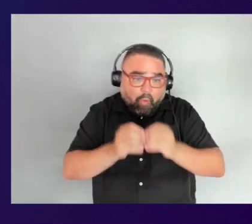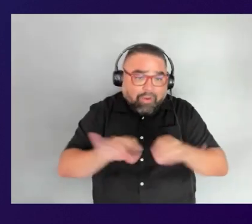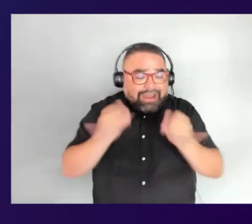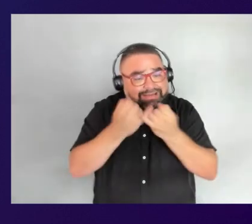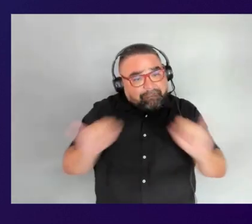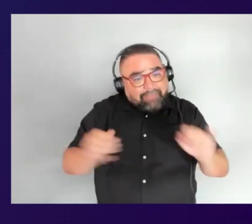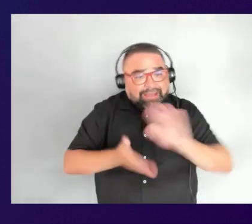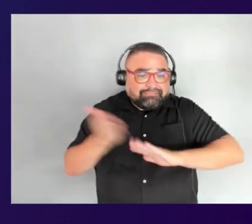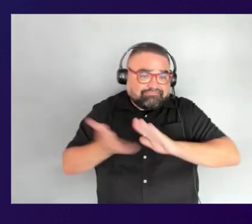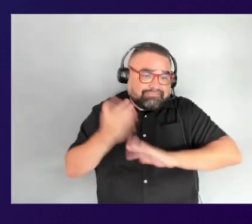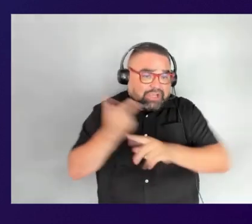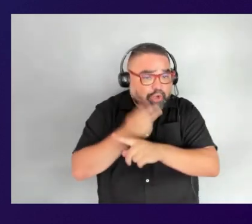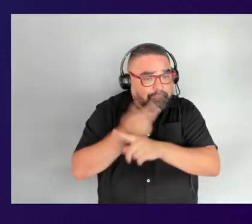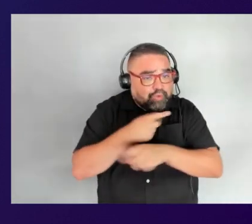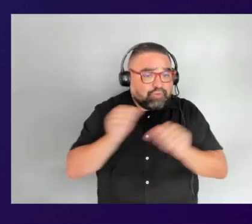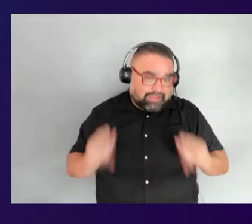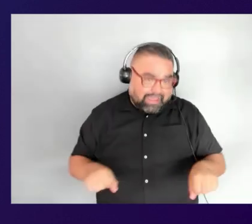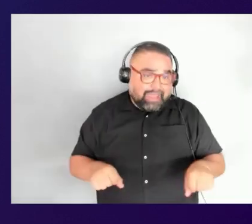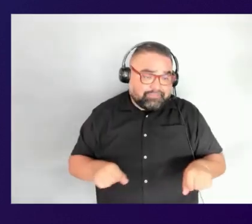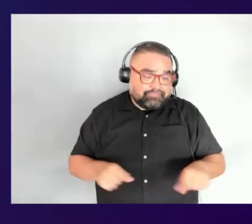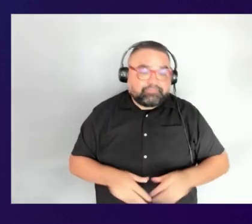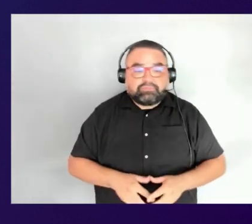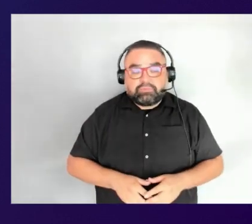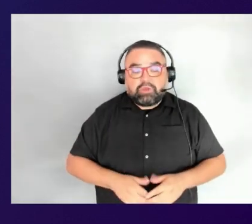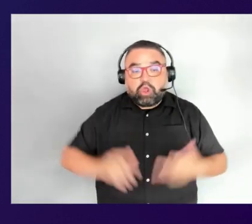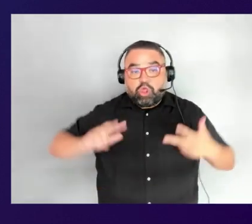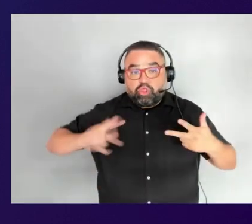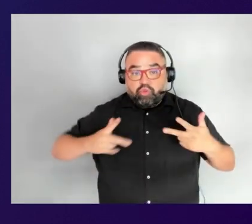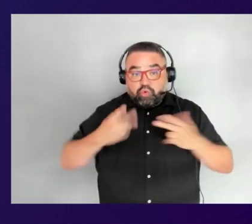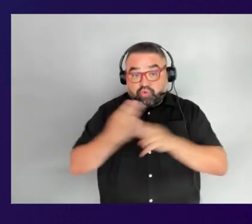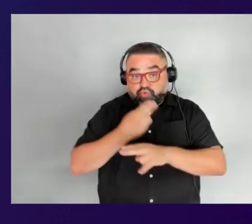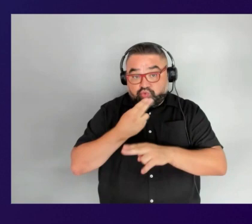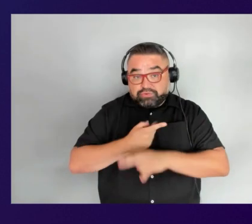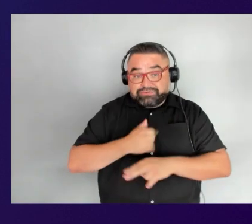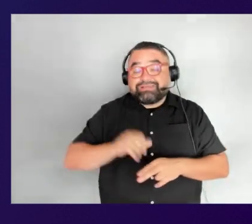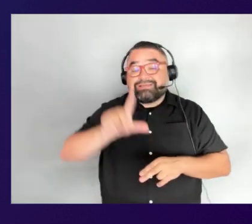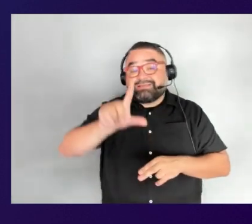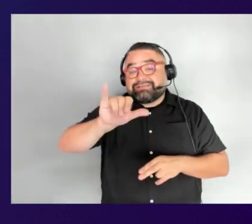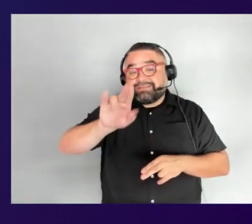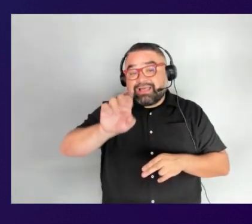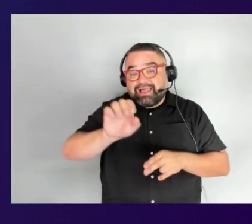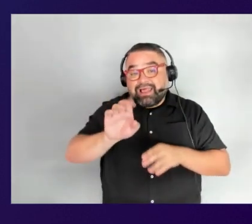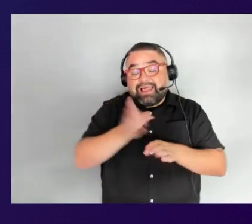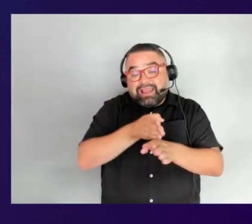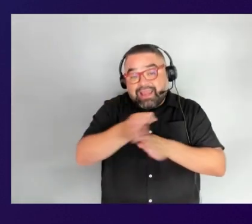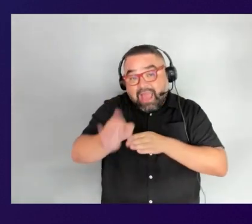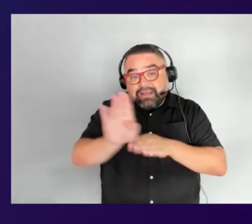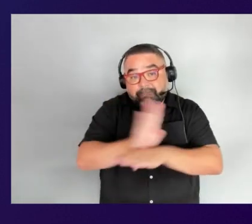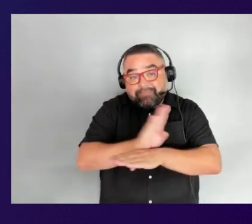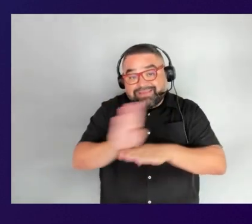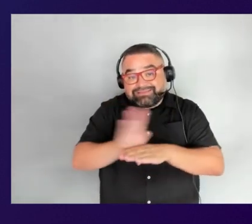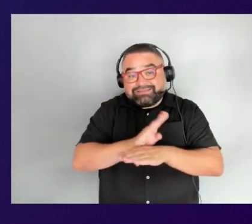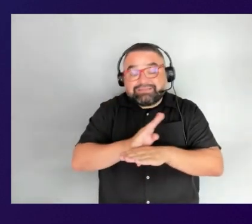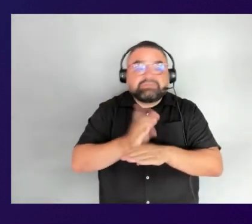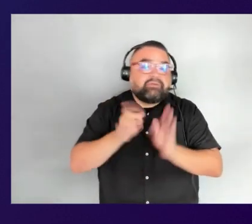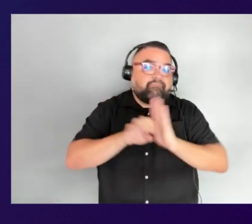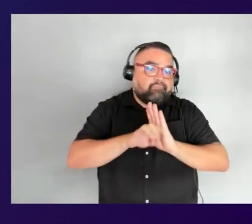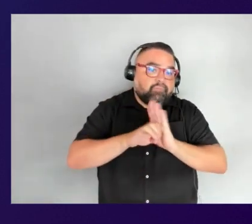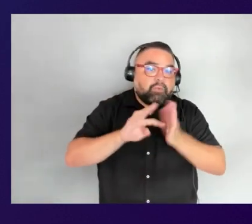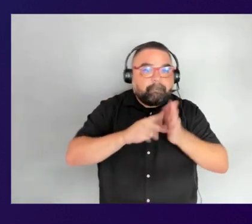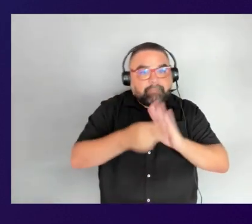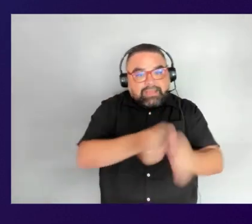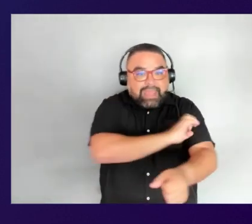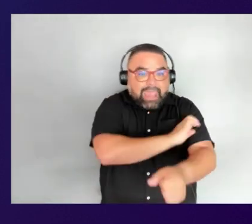go. And a third use case, we have line of business applications, and this could range from energy like seismic and